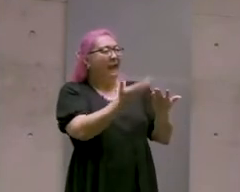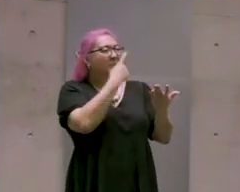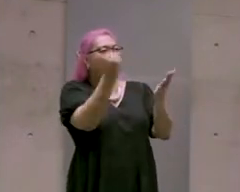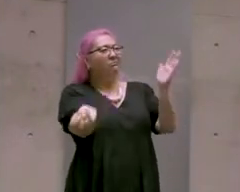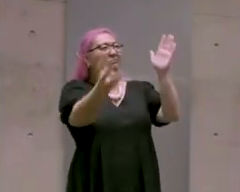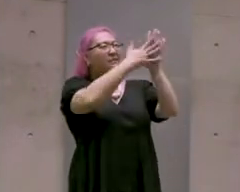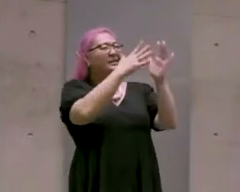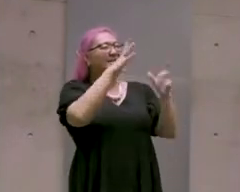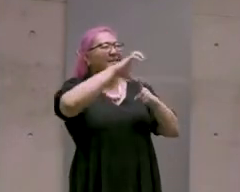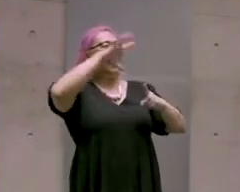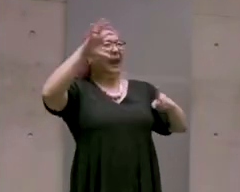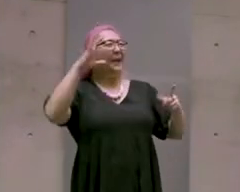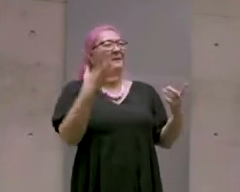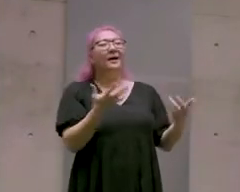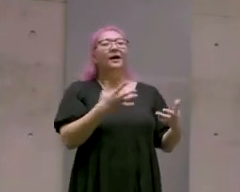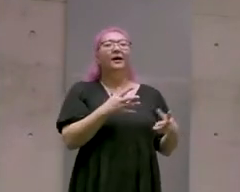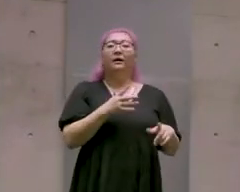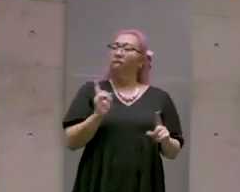the rectangle guy?